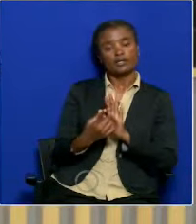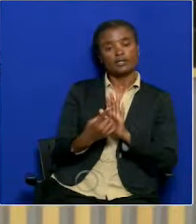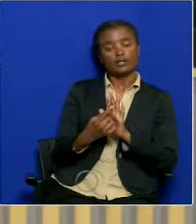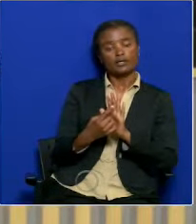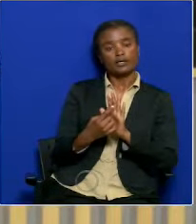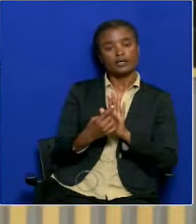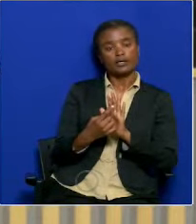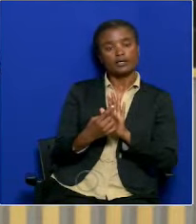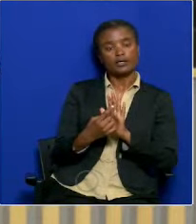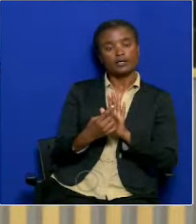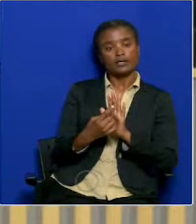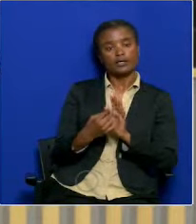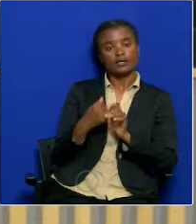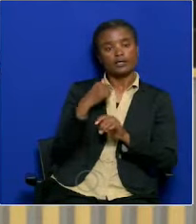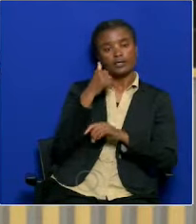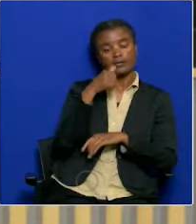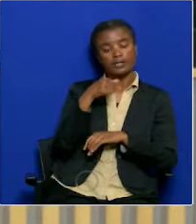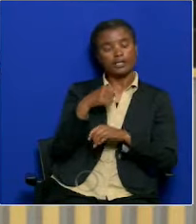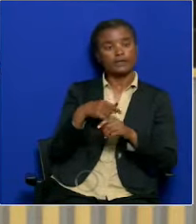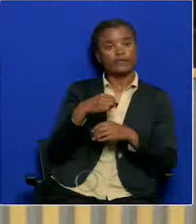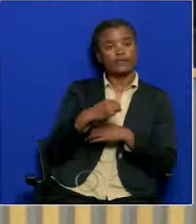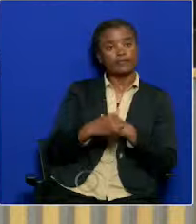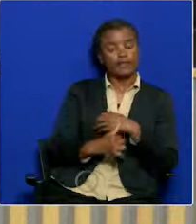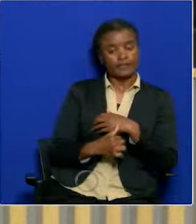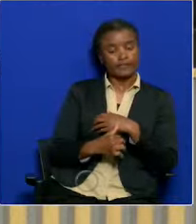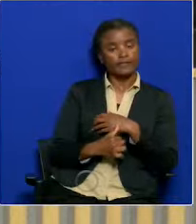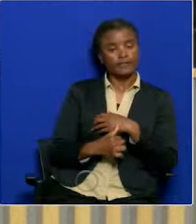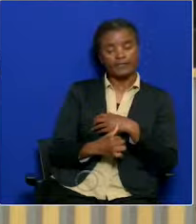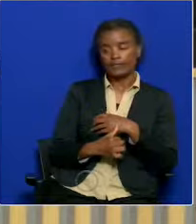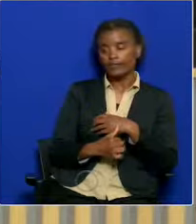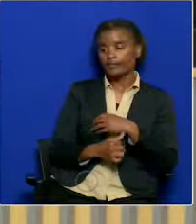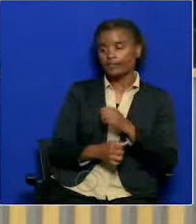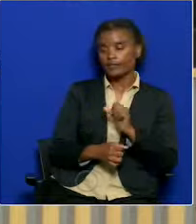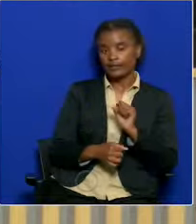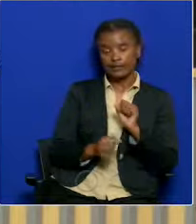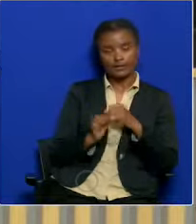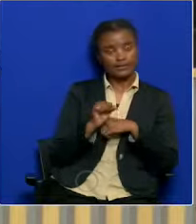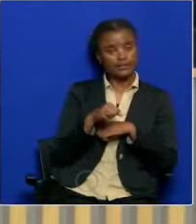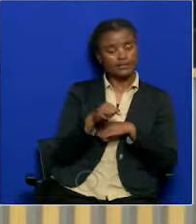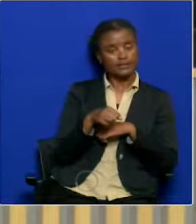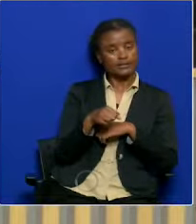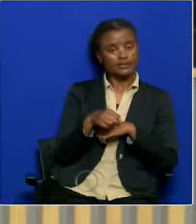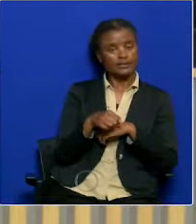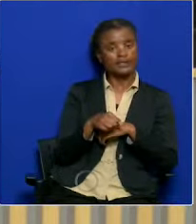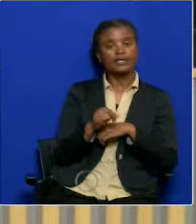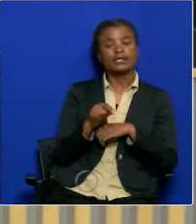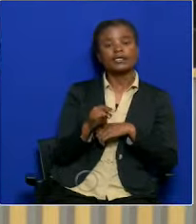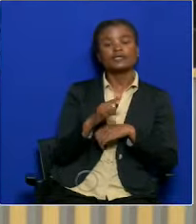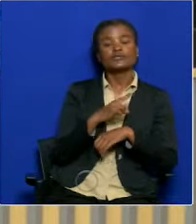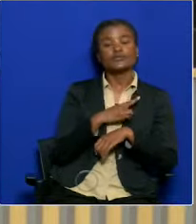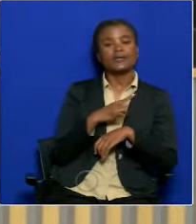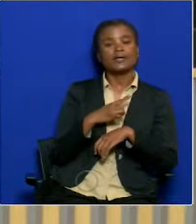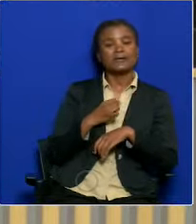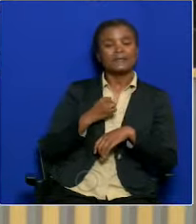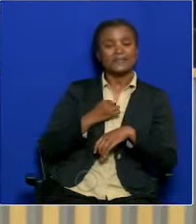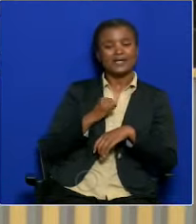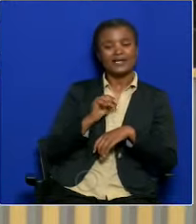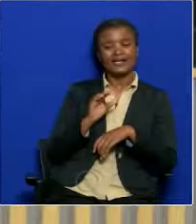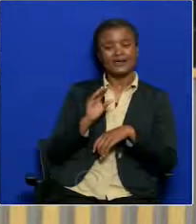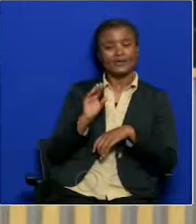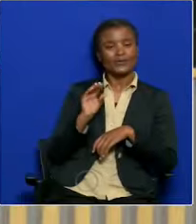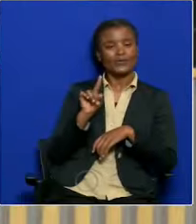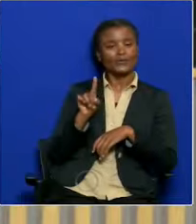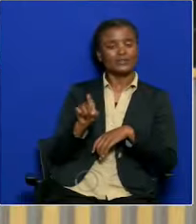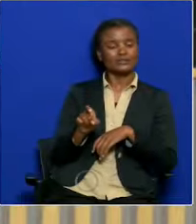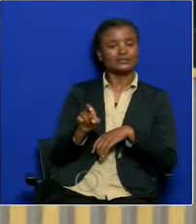a following month. That's my problem. Yes. It's The not following even. month. So that's why my question was, look at when the